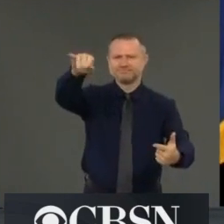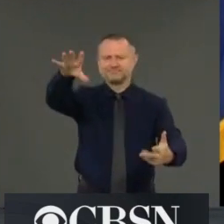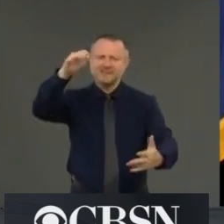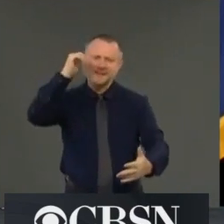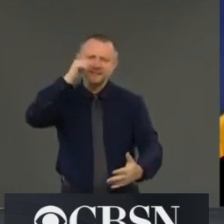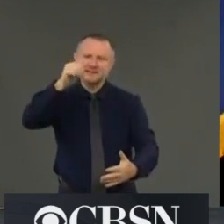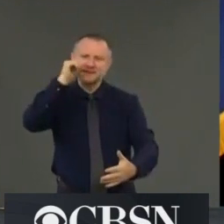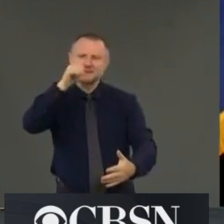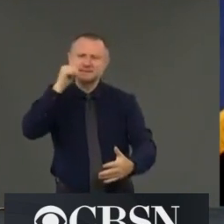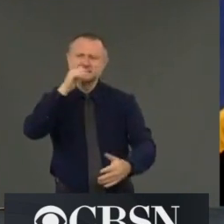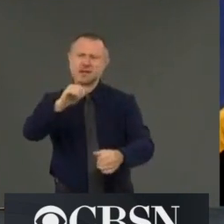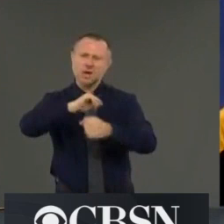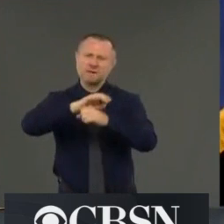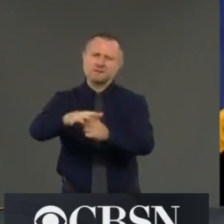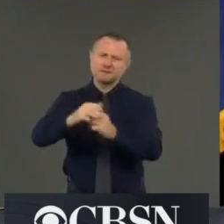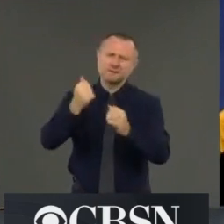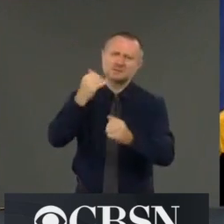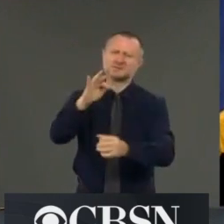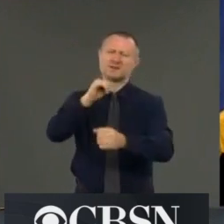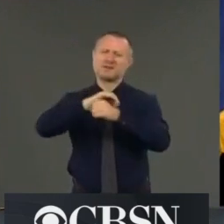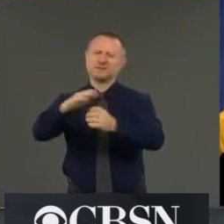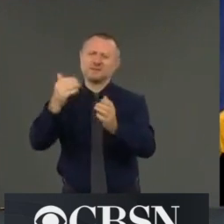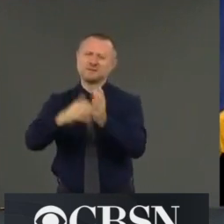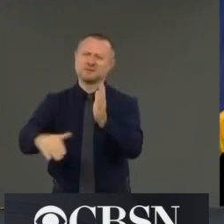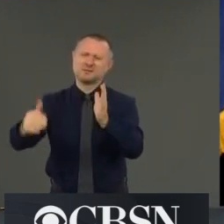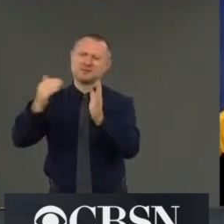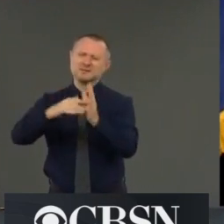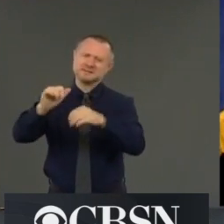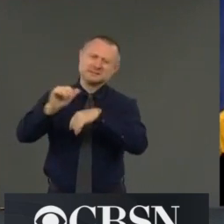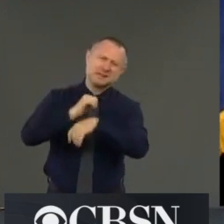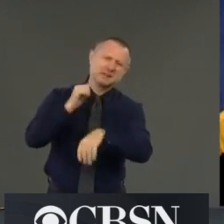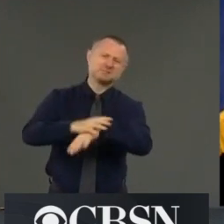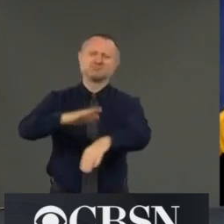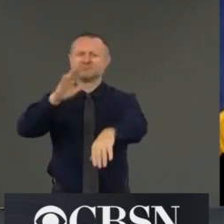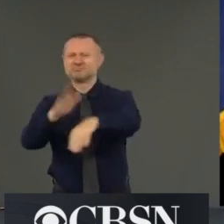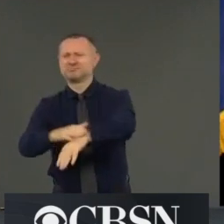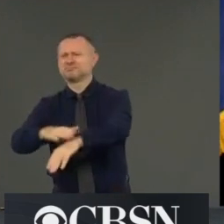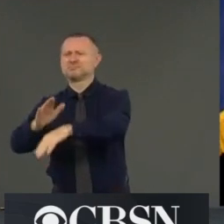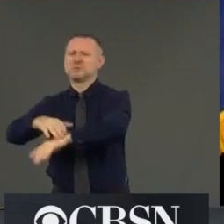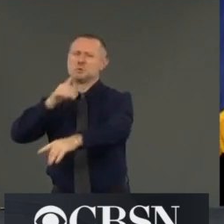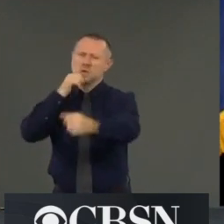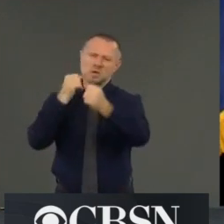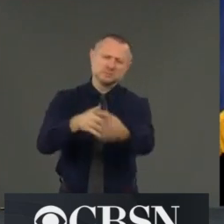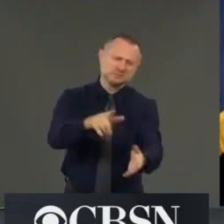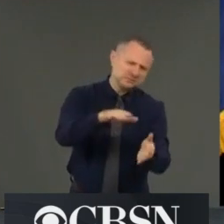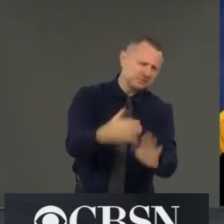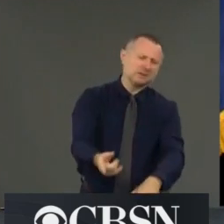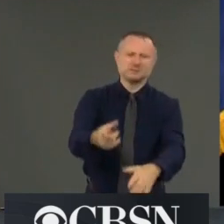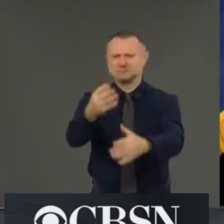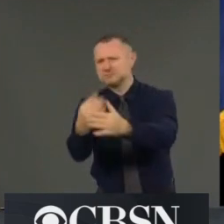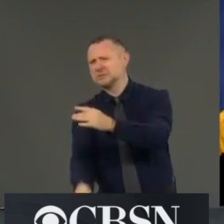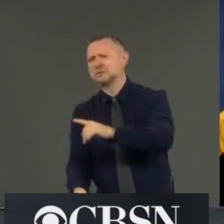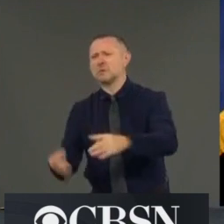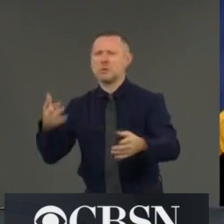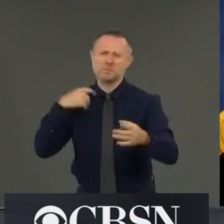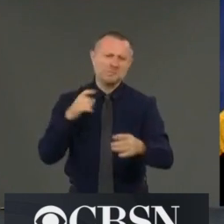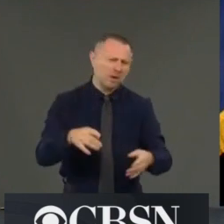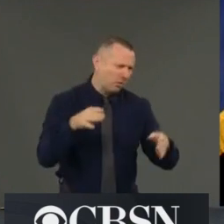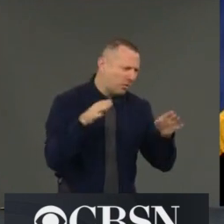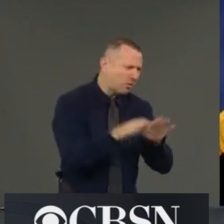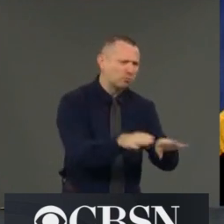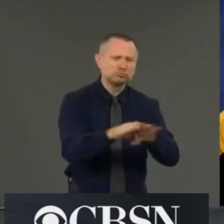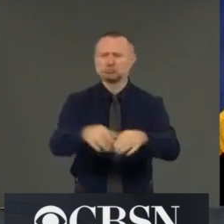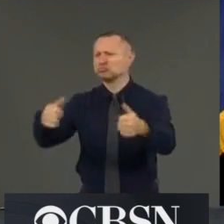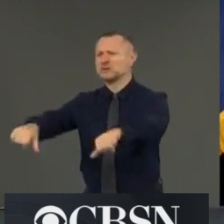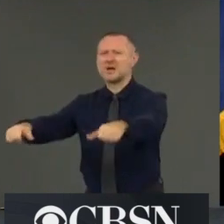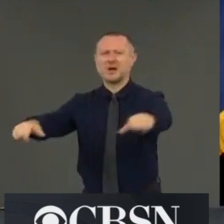is very dangerous. It can cost you your life. We have to close schools, close businesses. You have to